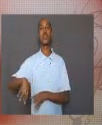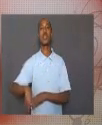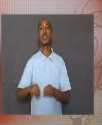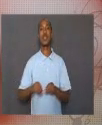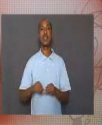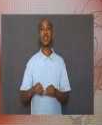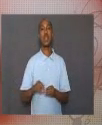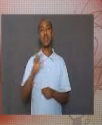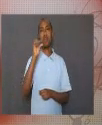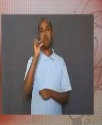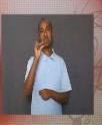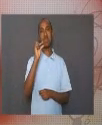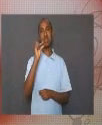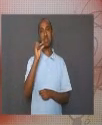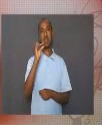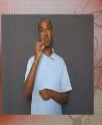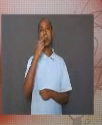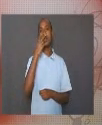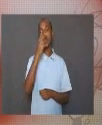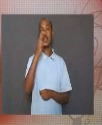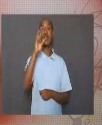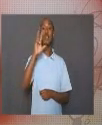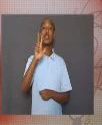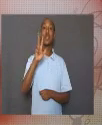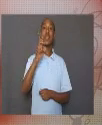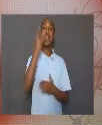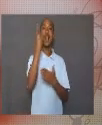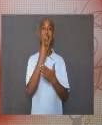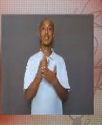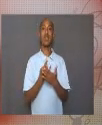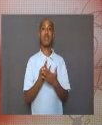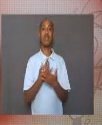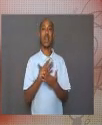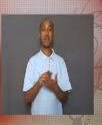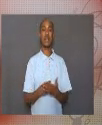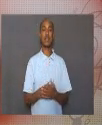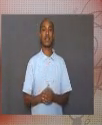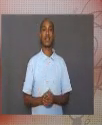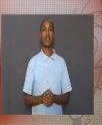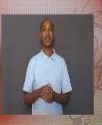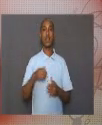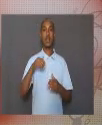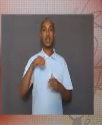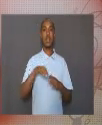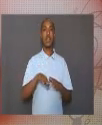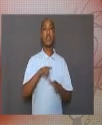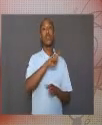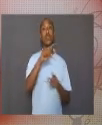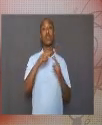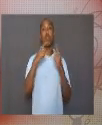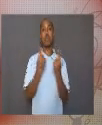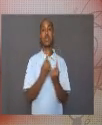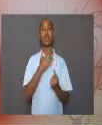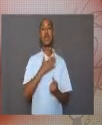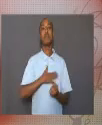Students, in a moment, you will see 3 lists of elements. In your groups,